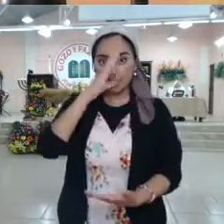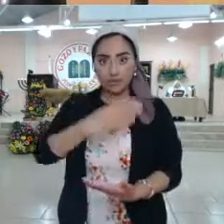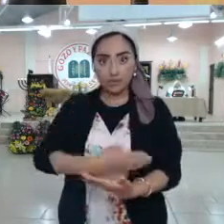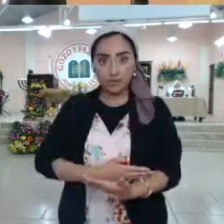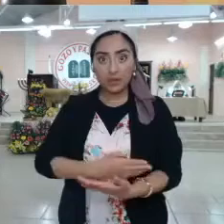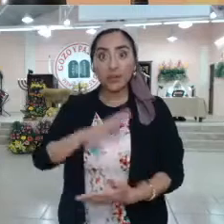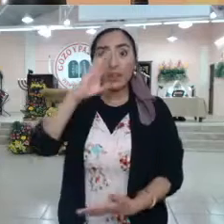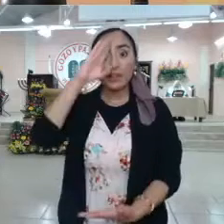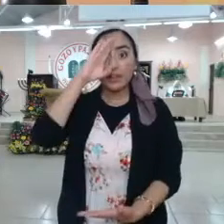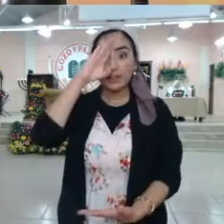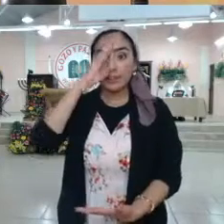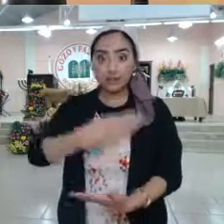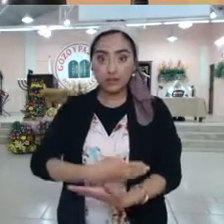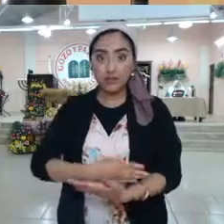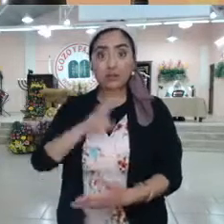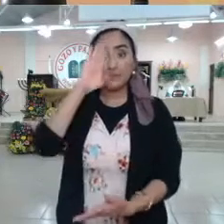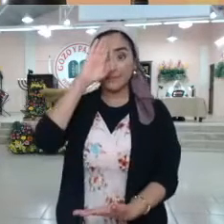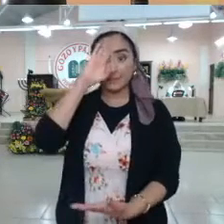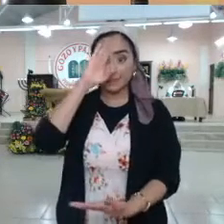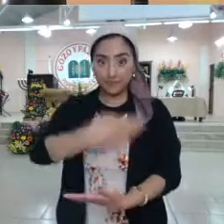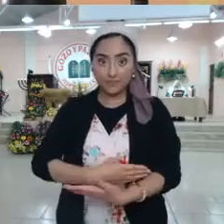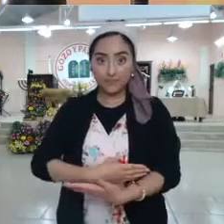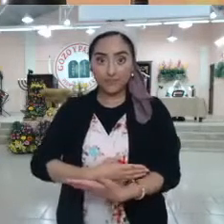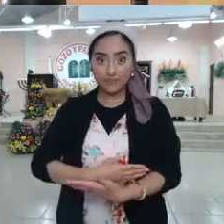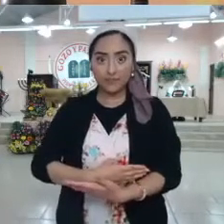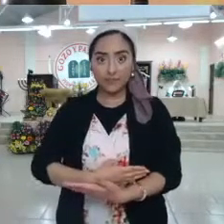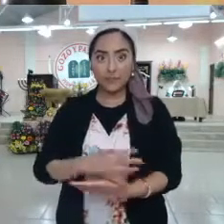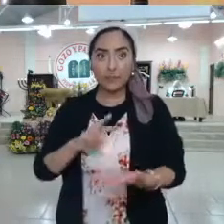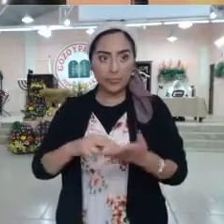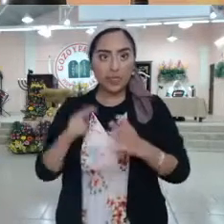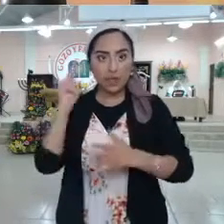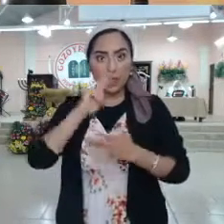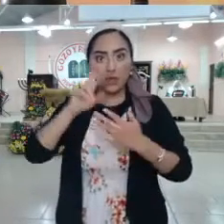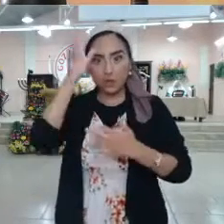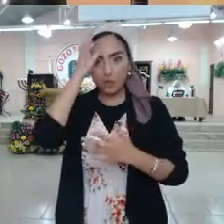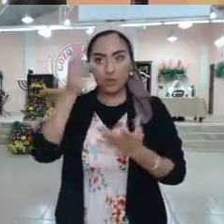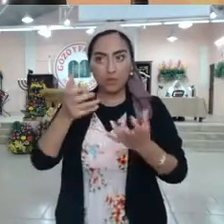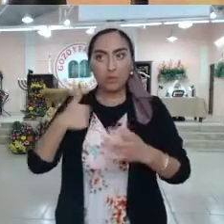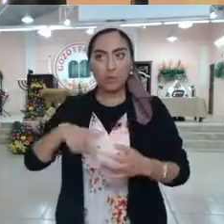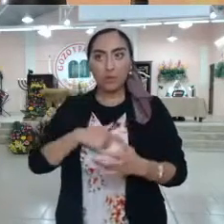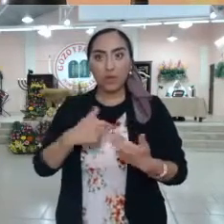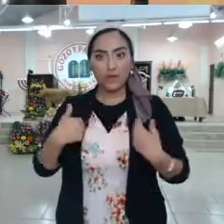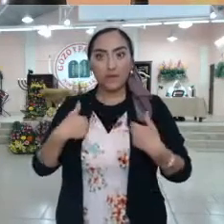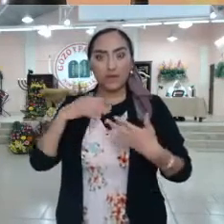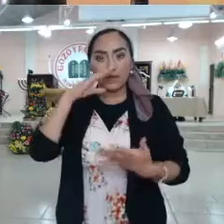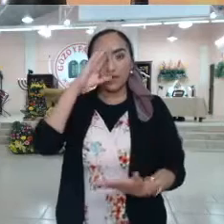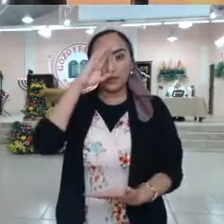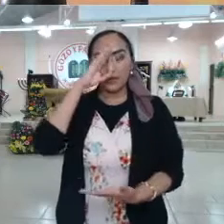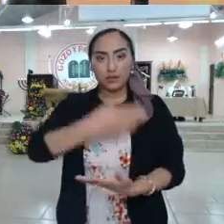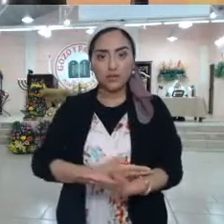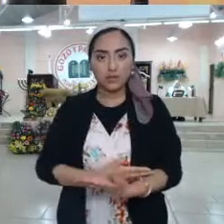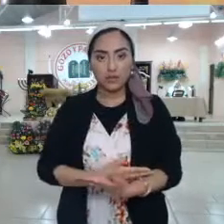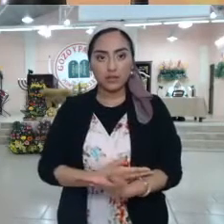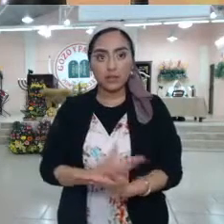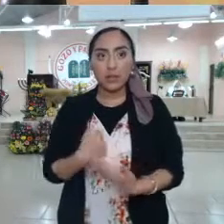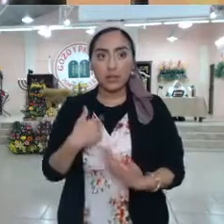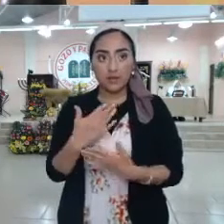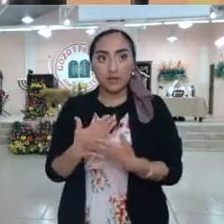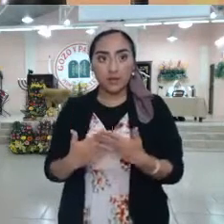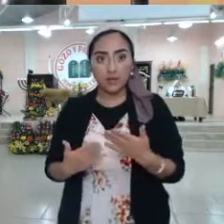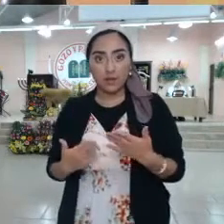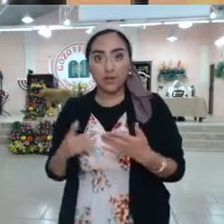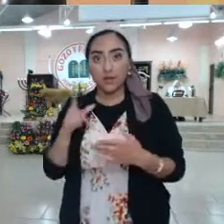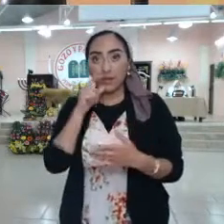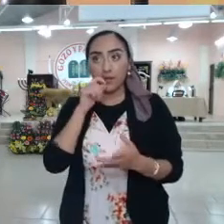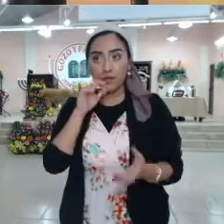the hijos, children, los children, hijos. children. O sea, el Eterno quiere que tengamos The Eternal Father hijos. wants us to have children. Y hay parejas que And